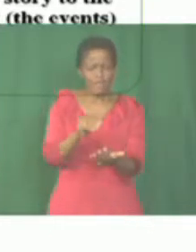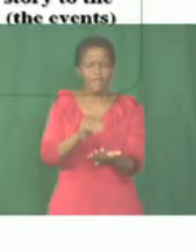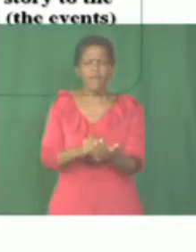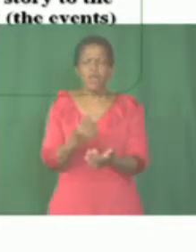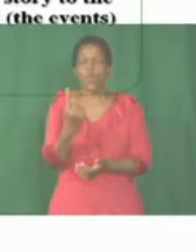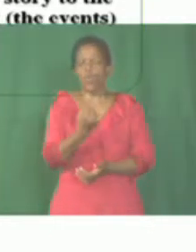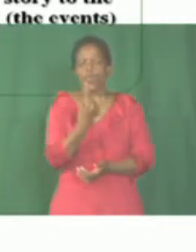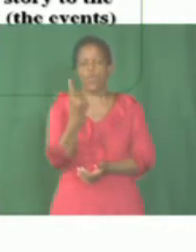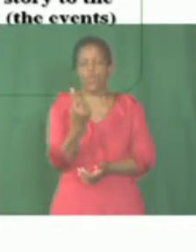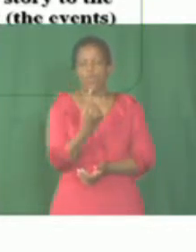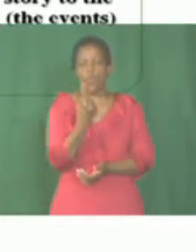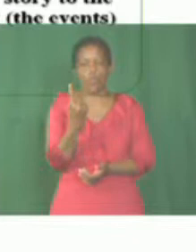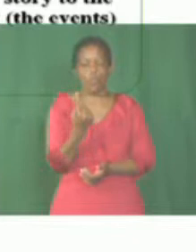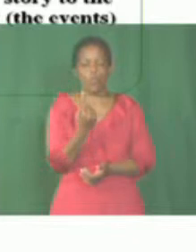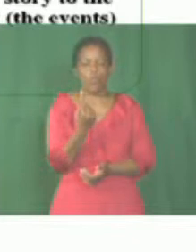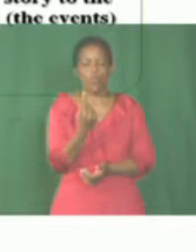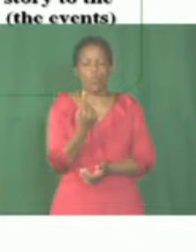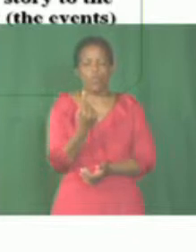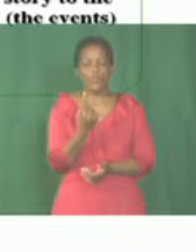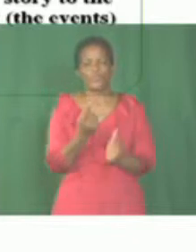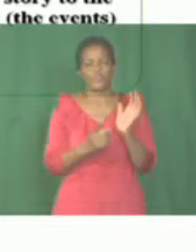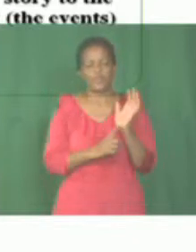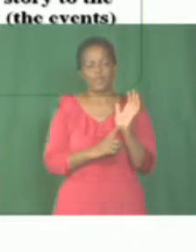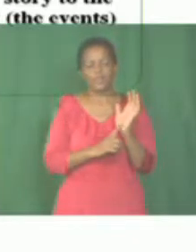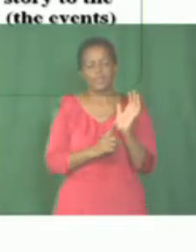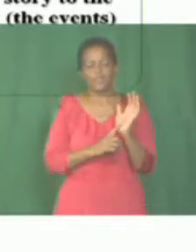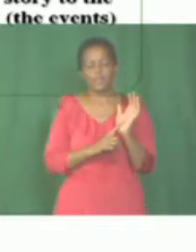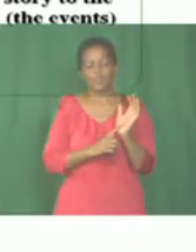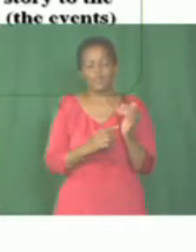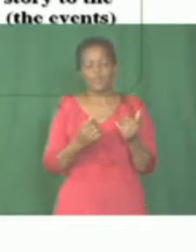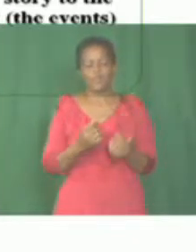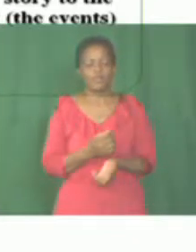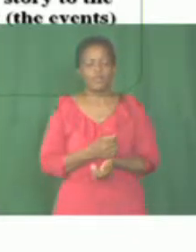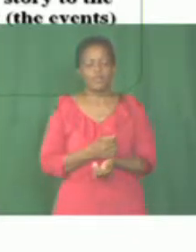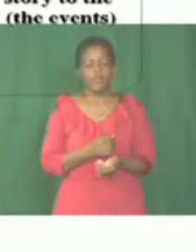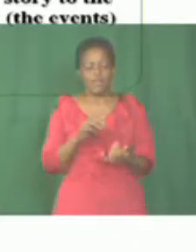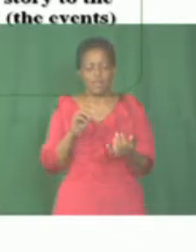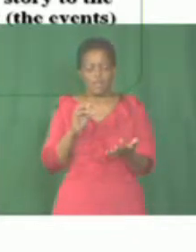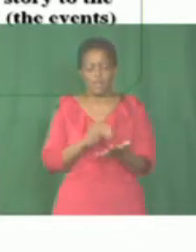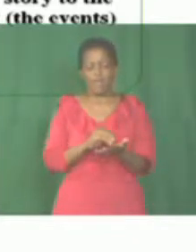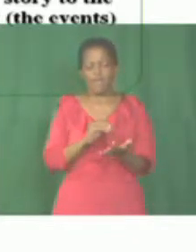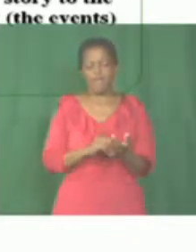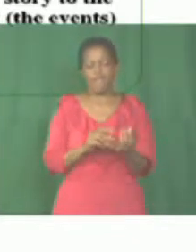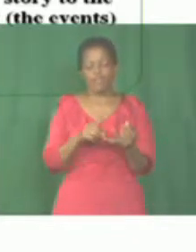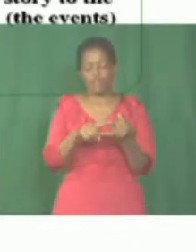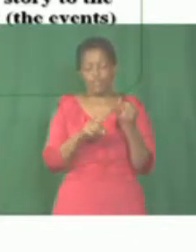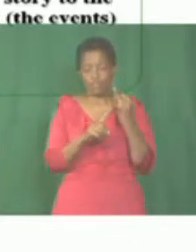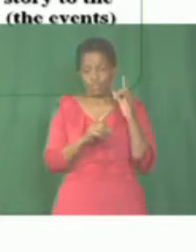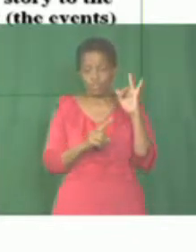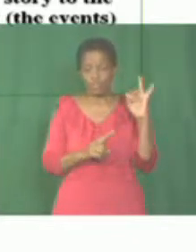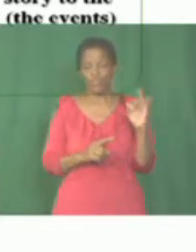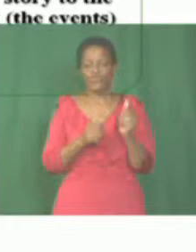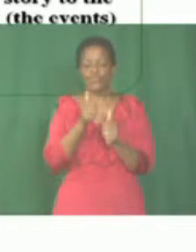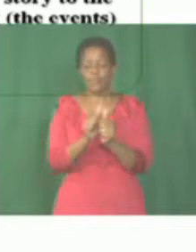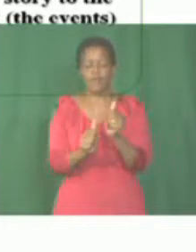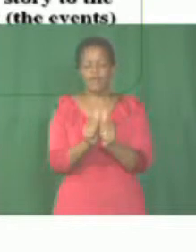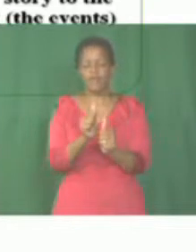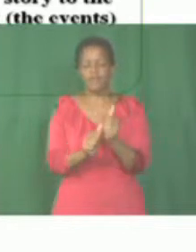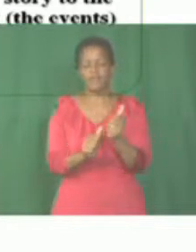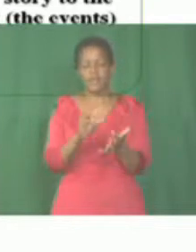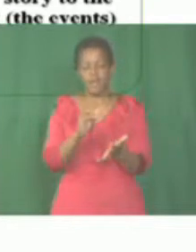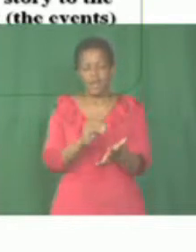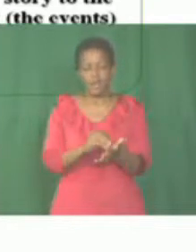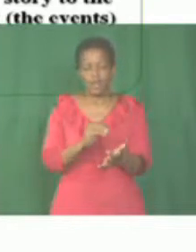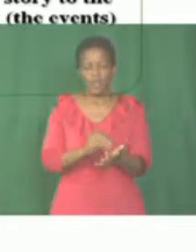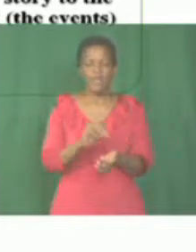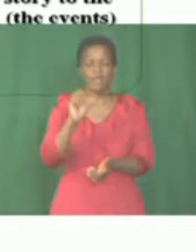characters. For instance, in the passage we have just read, there are two brothers. There's Sitagele's mother.